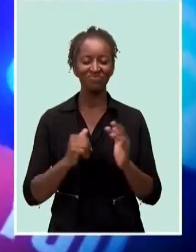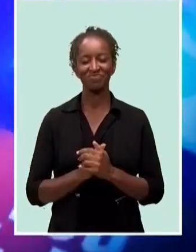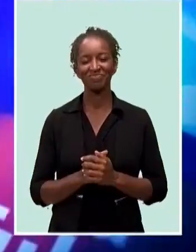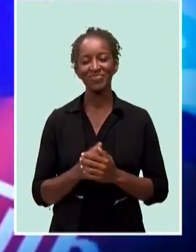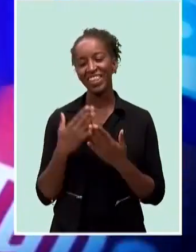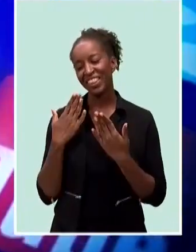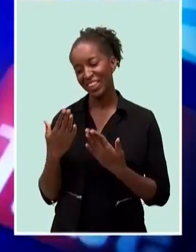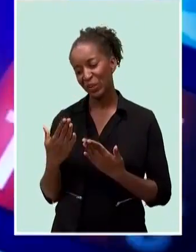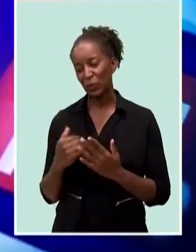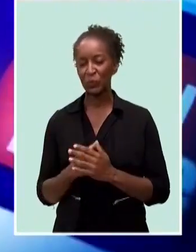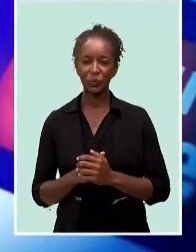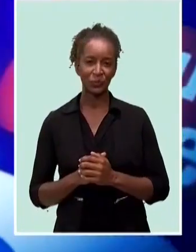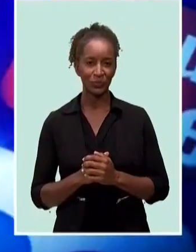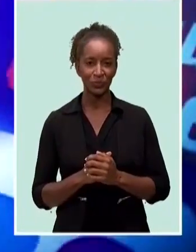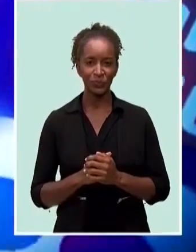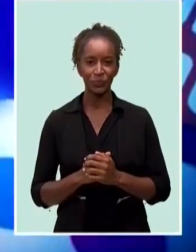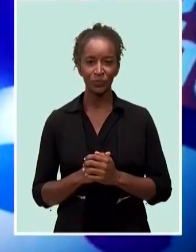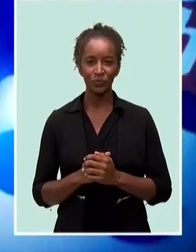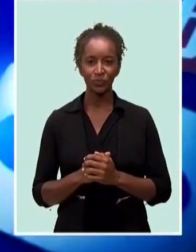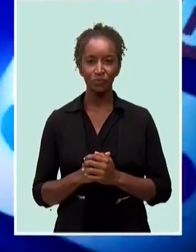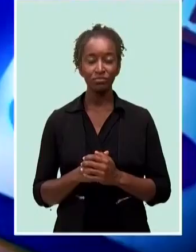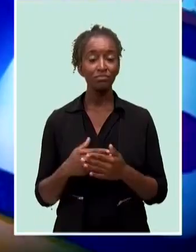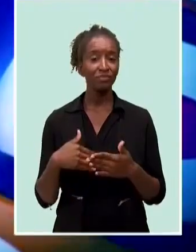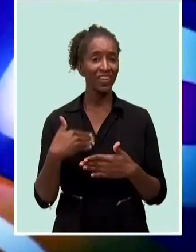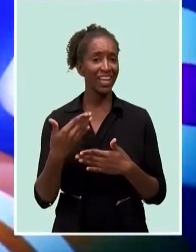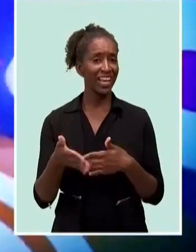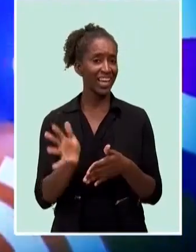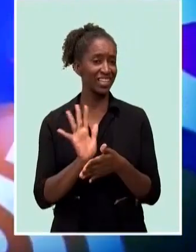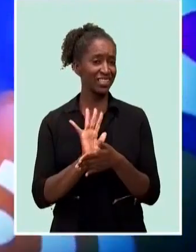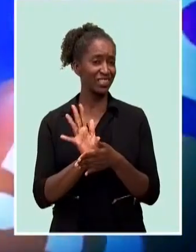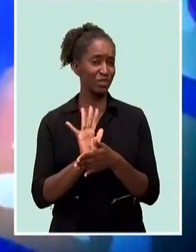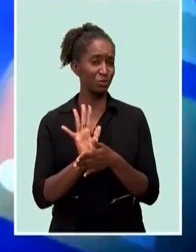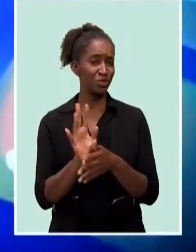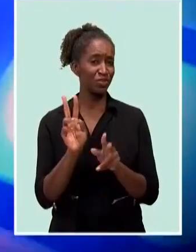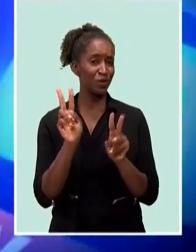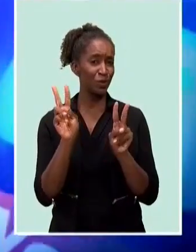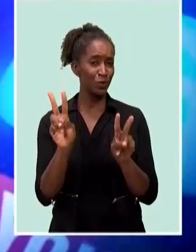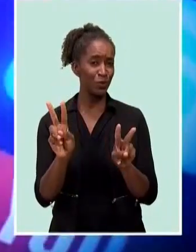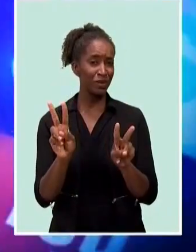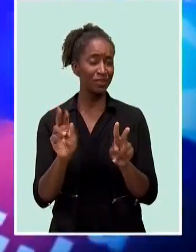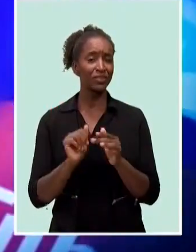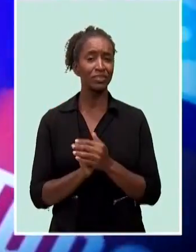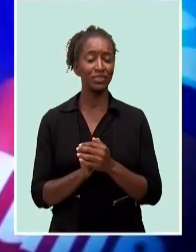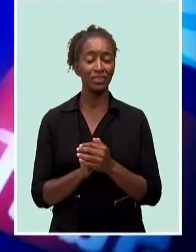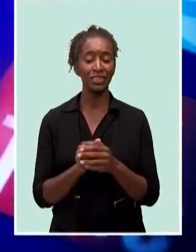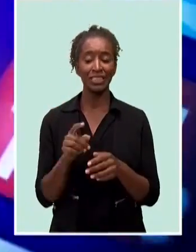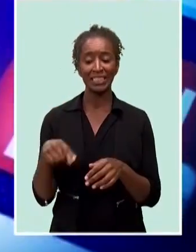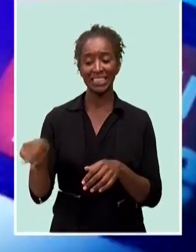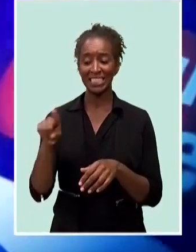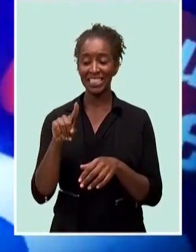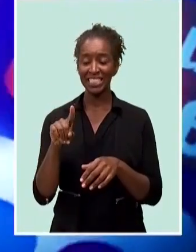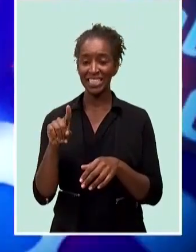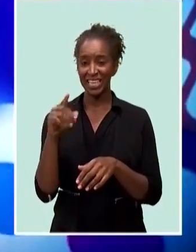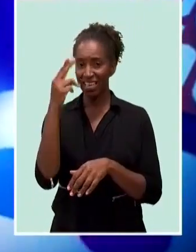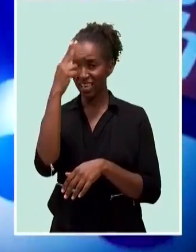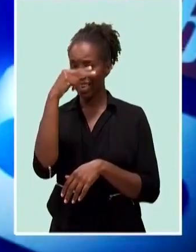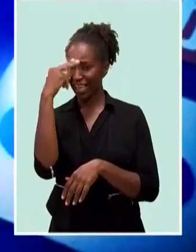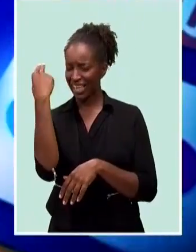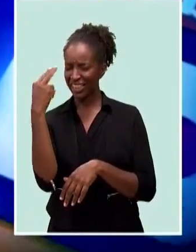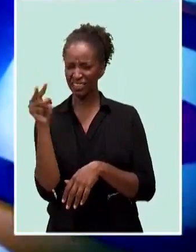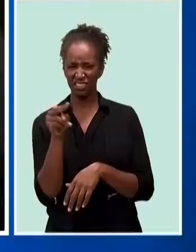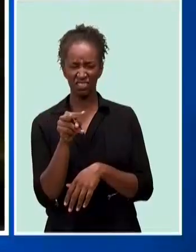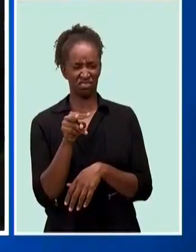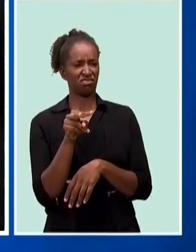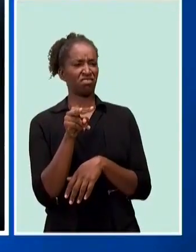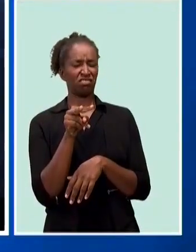us. Now, take a look at this viral video that's causing lots of debate among Catholics worldwide. Pope Francis